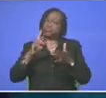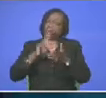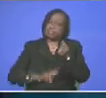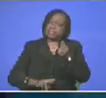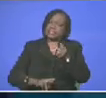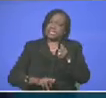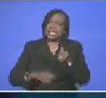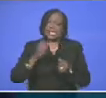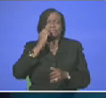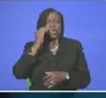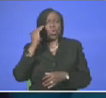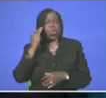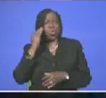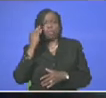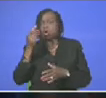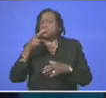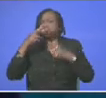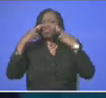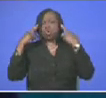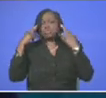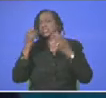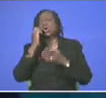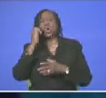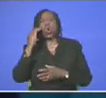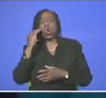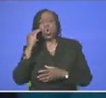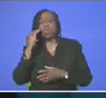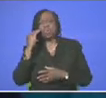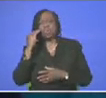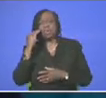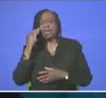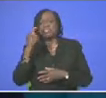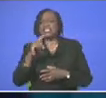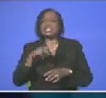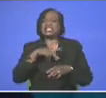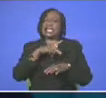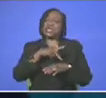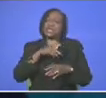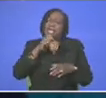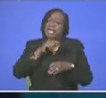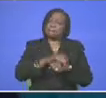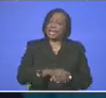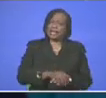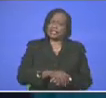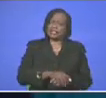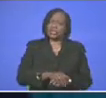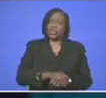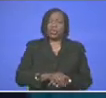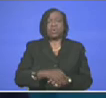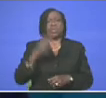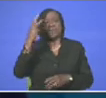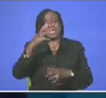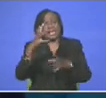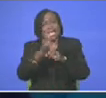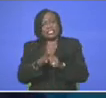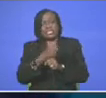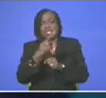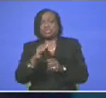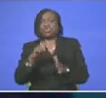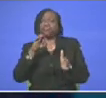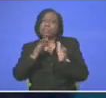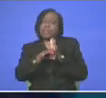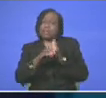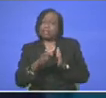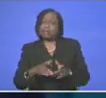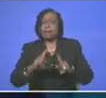the psychological impact. We're just looking at capturing the criminal, but we're not looking at what it has done